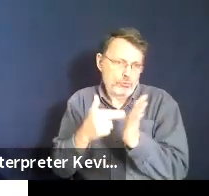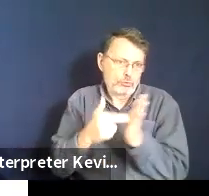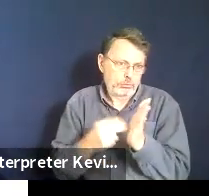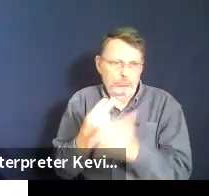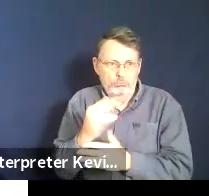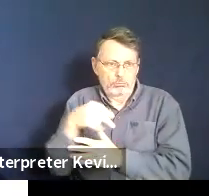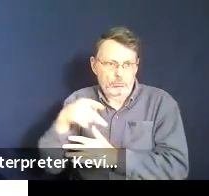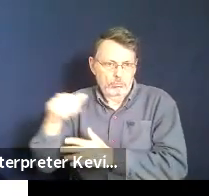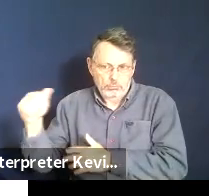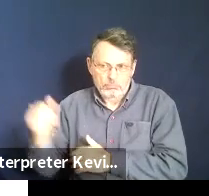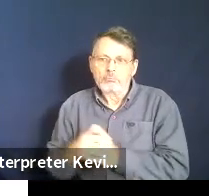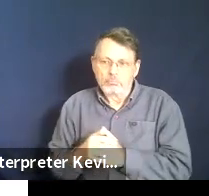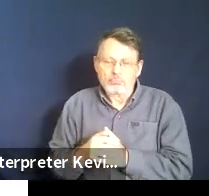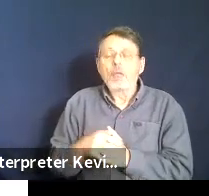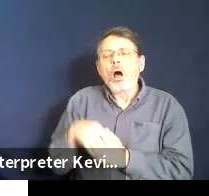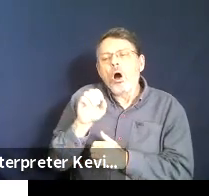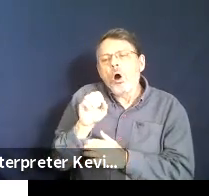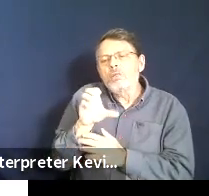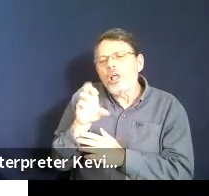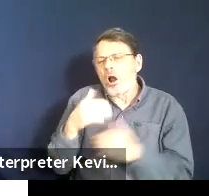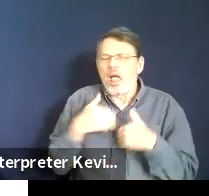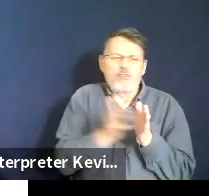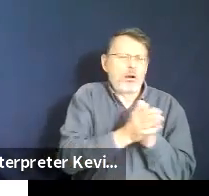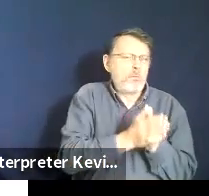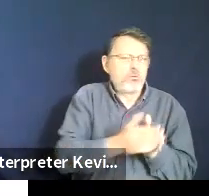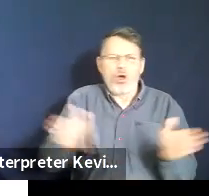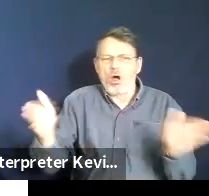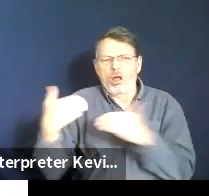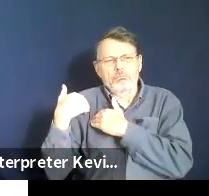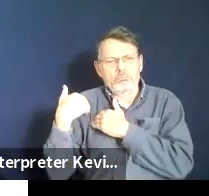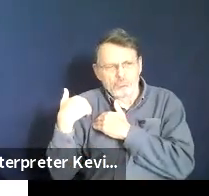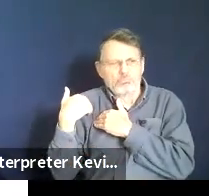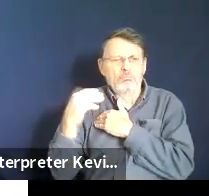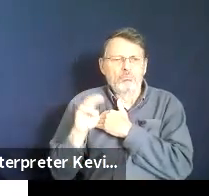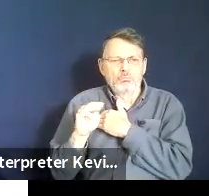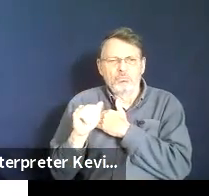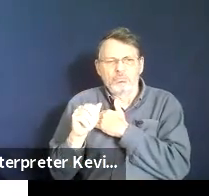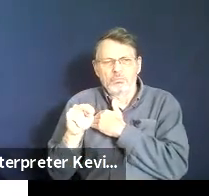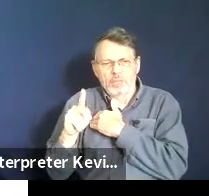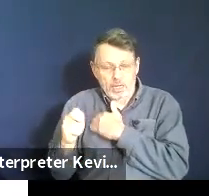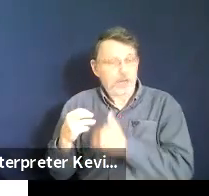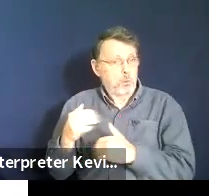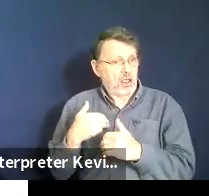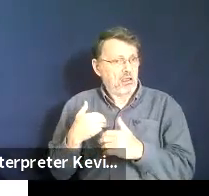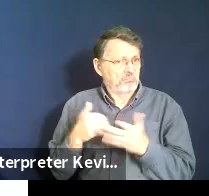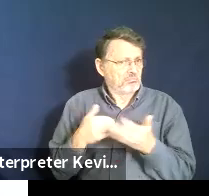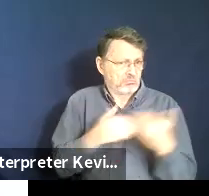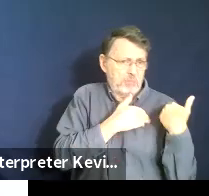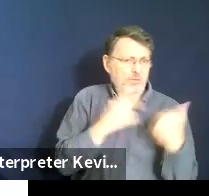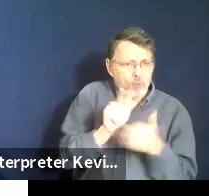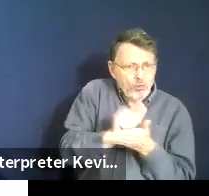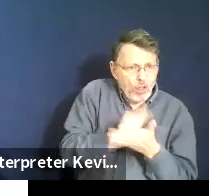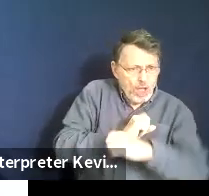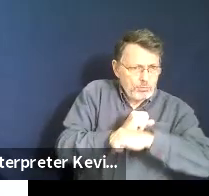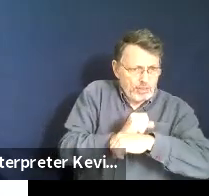So in addition, OCR has a very broad mandate. In addition to the laws protecting disability rights, which